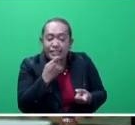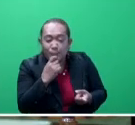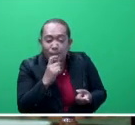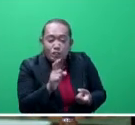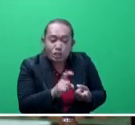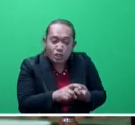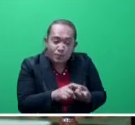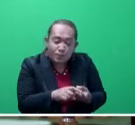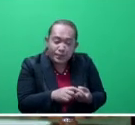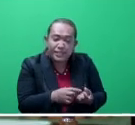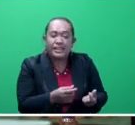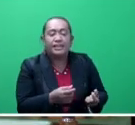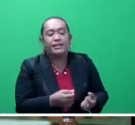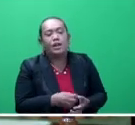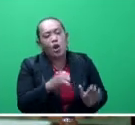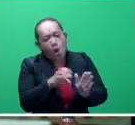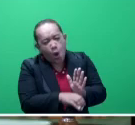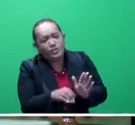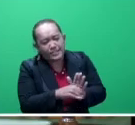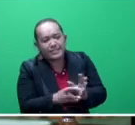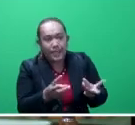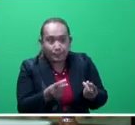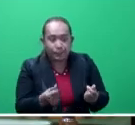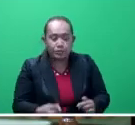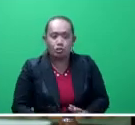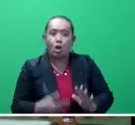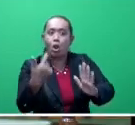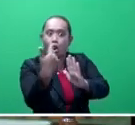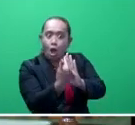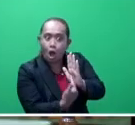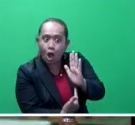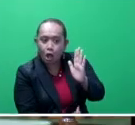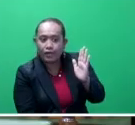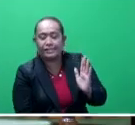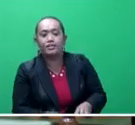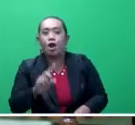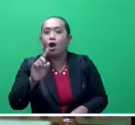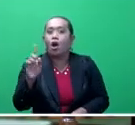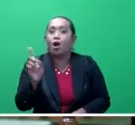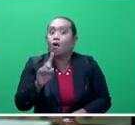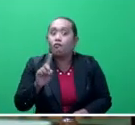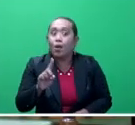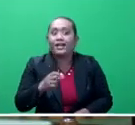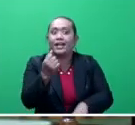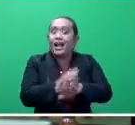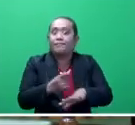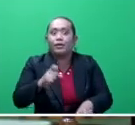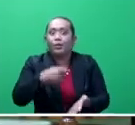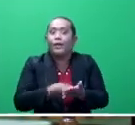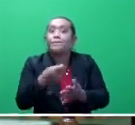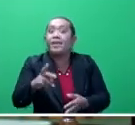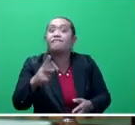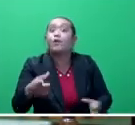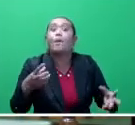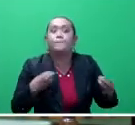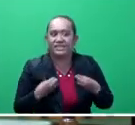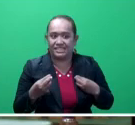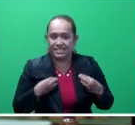room. Tonight we have a very long list of what the government is prepared to pay on their behalf.